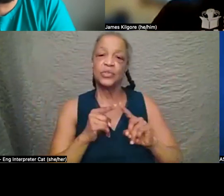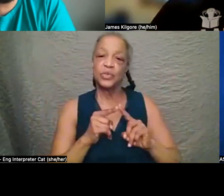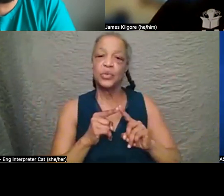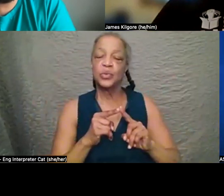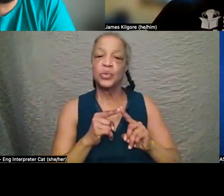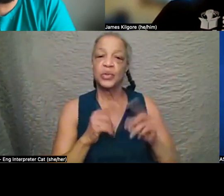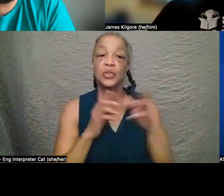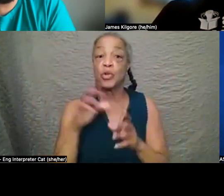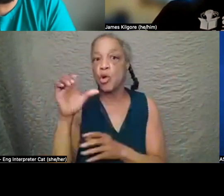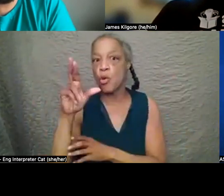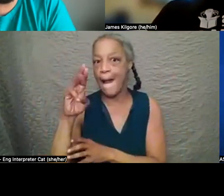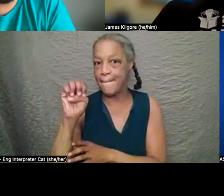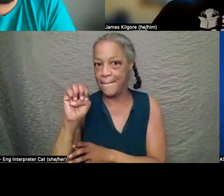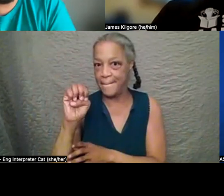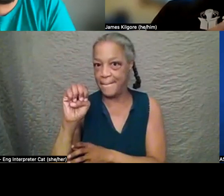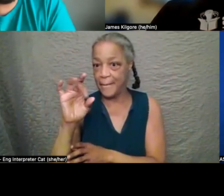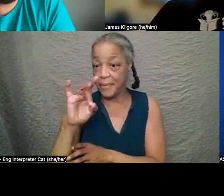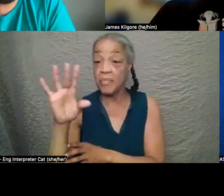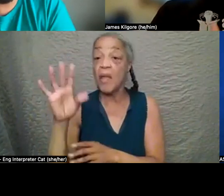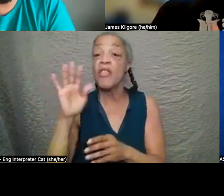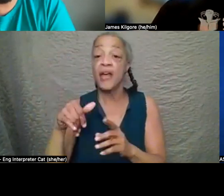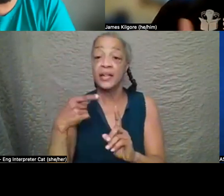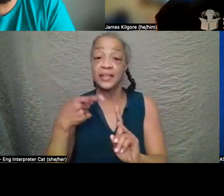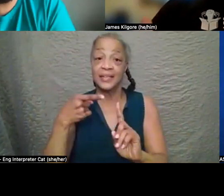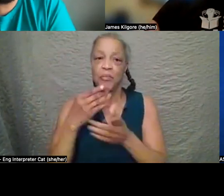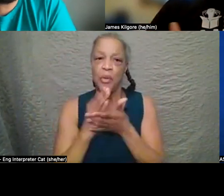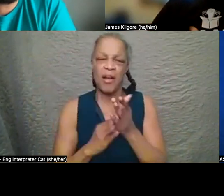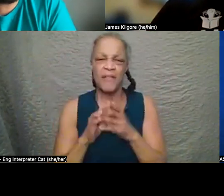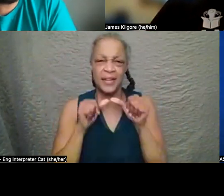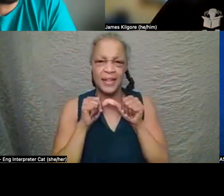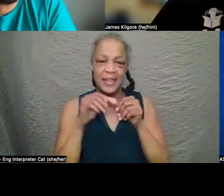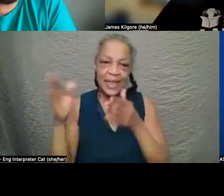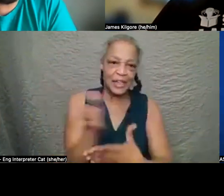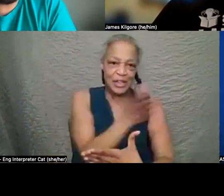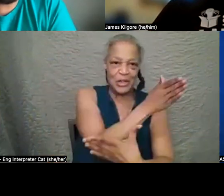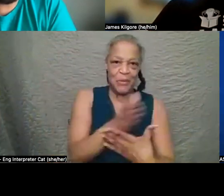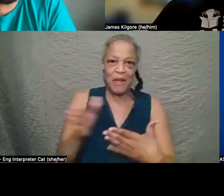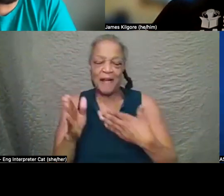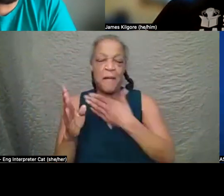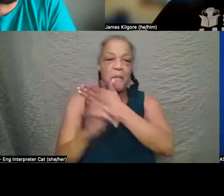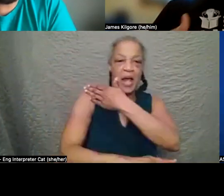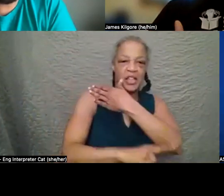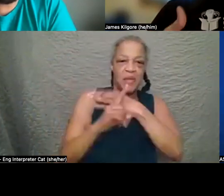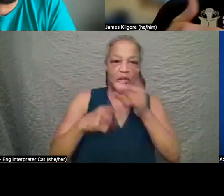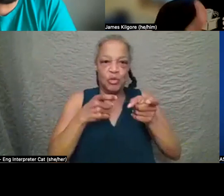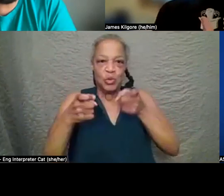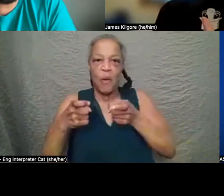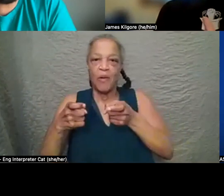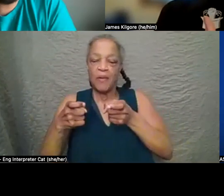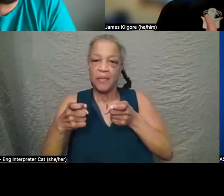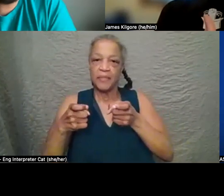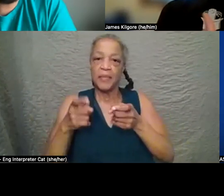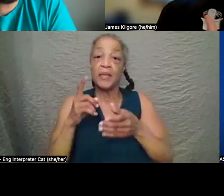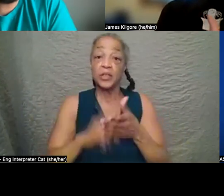to crime, but rather that it's part of the continuum of punishment and control, which is what